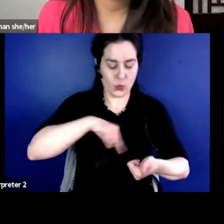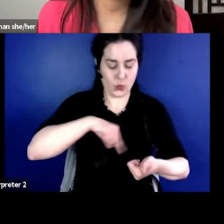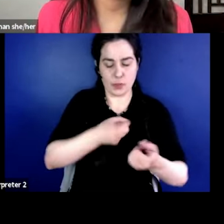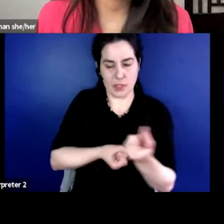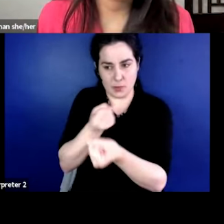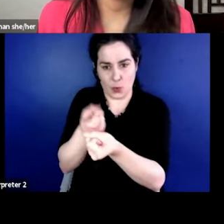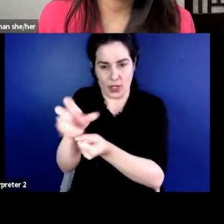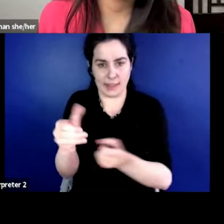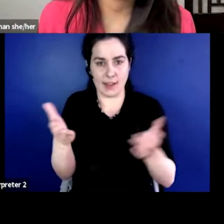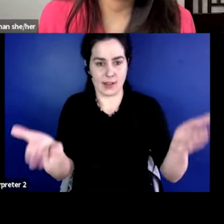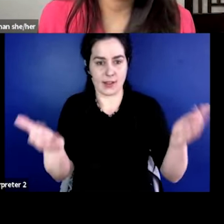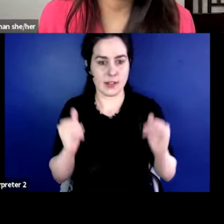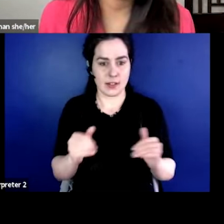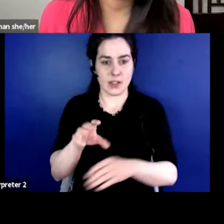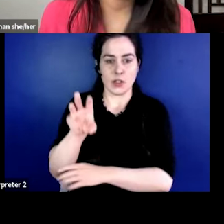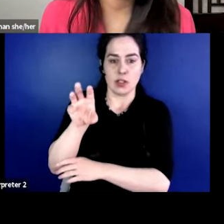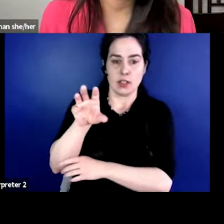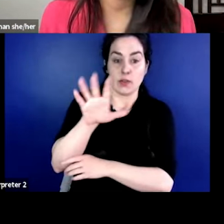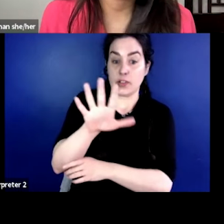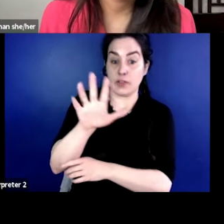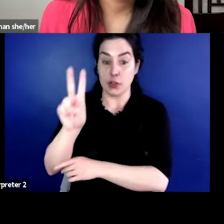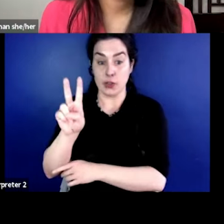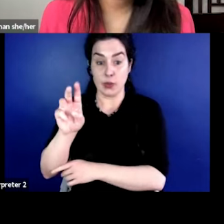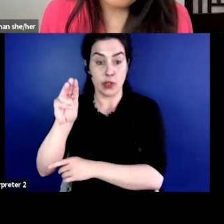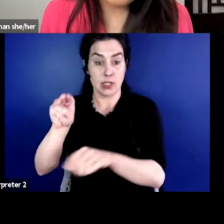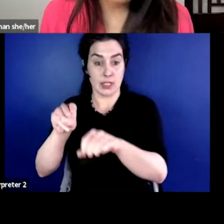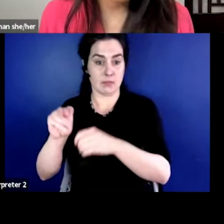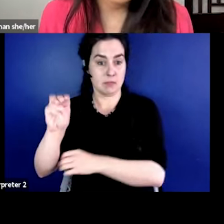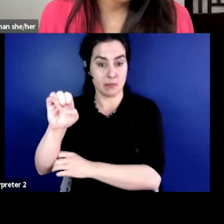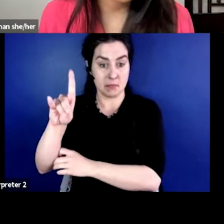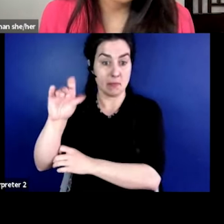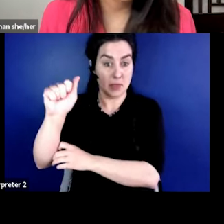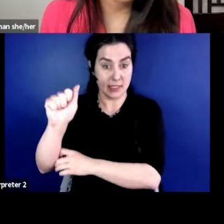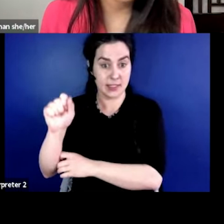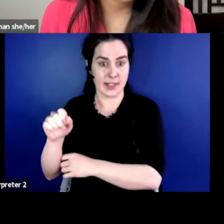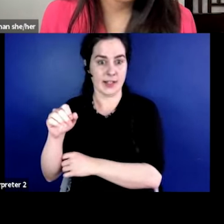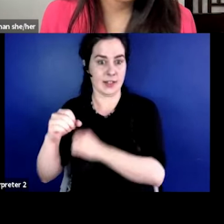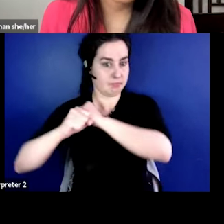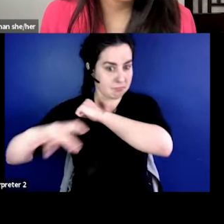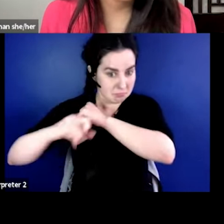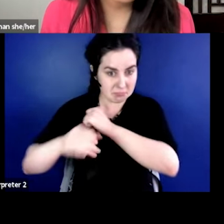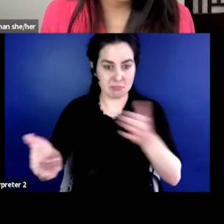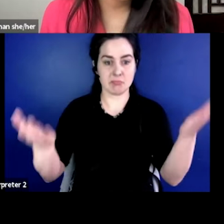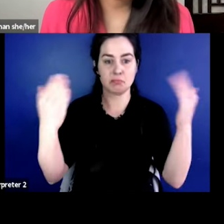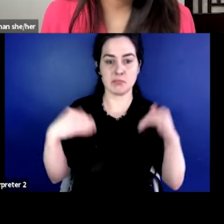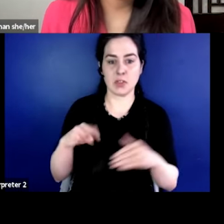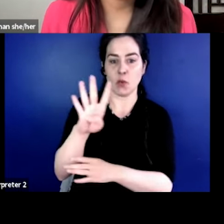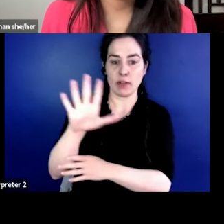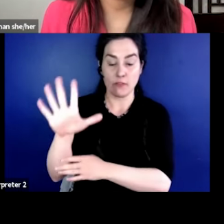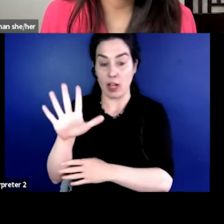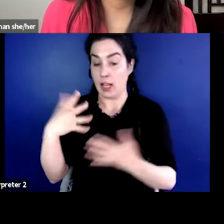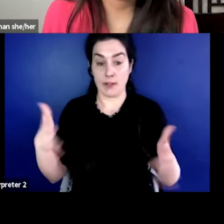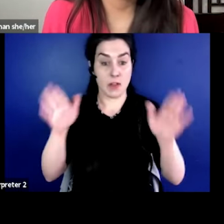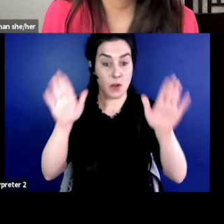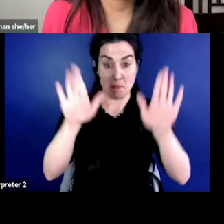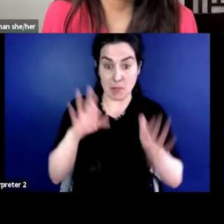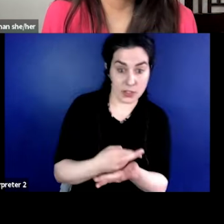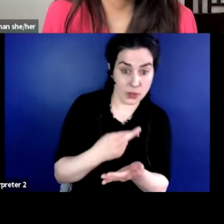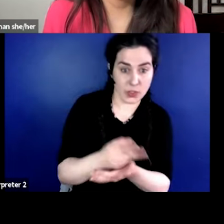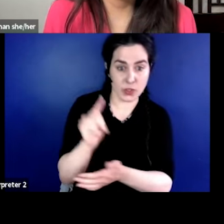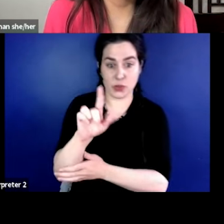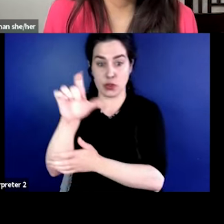seeking engagements across Canada, 52 media features, 45 groundbreaking tools and resources, and 36 people completed certificates.